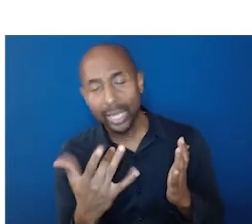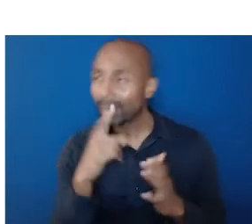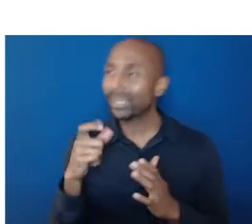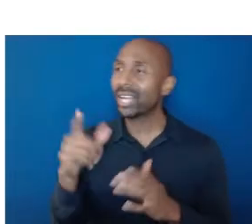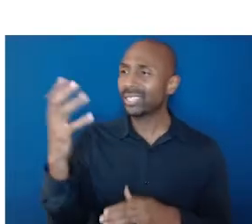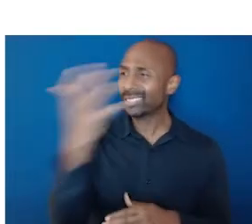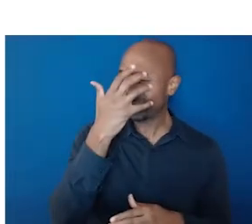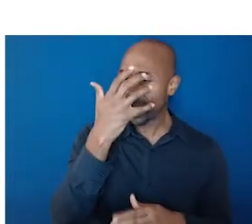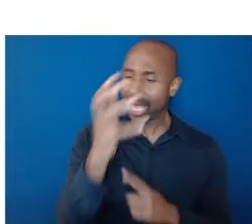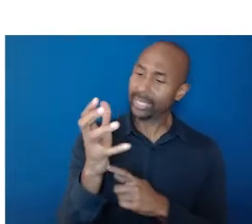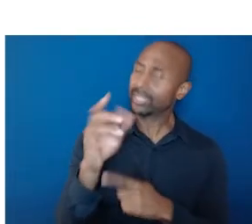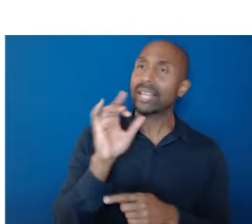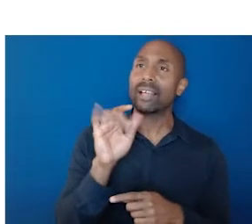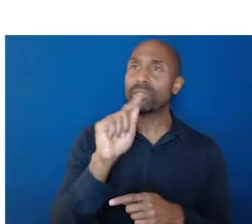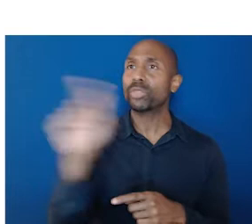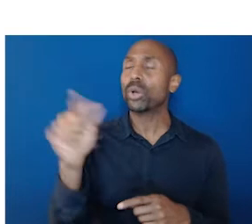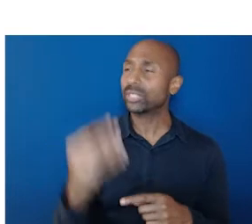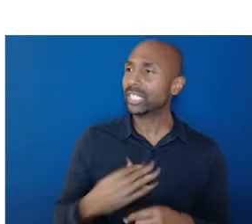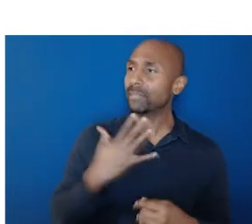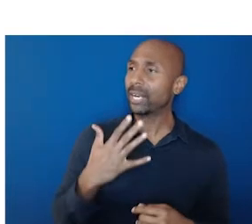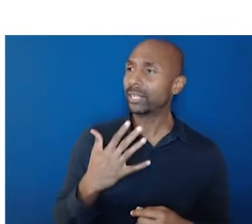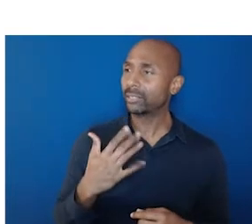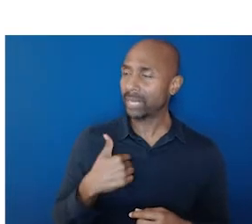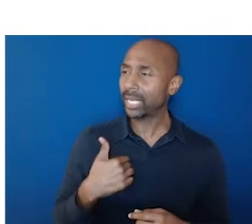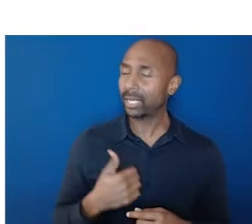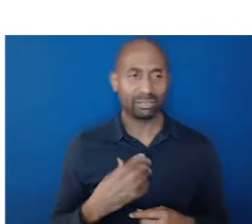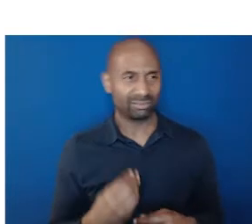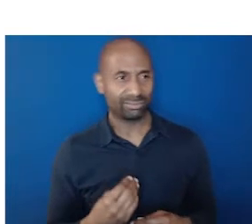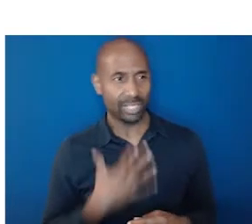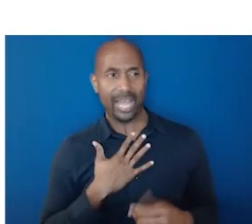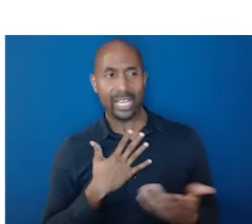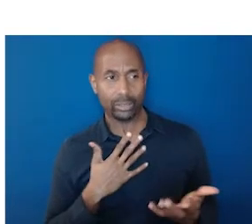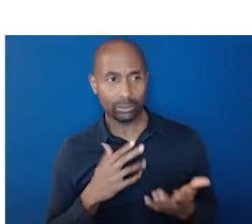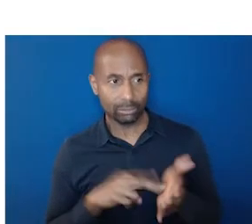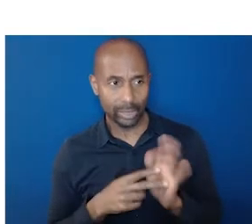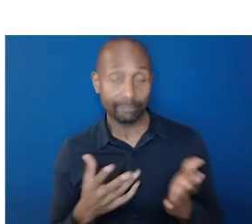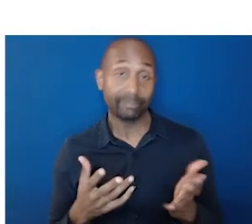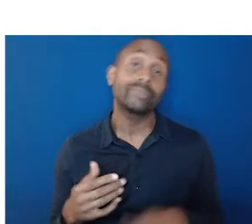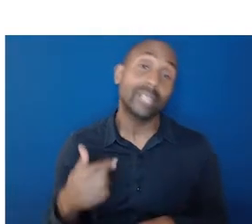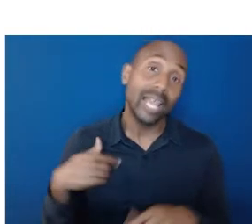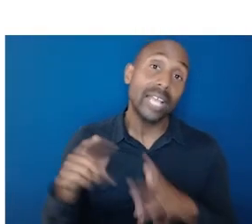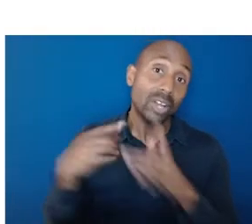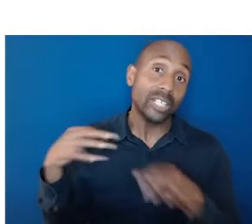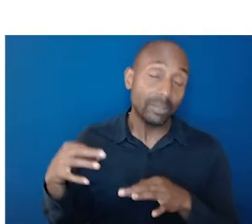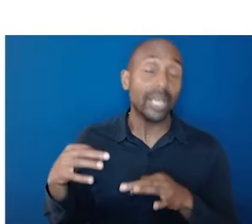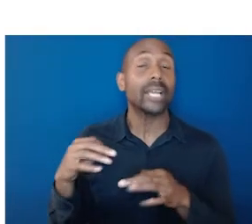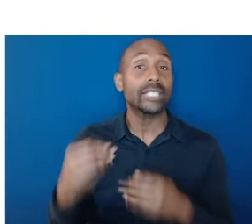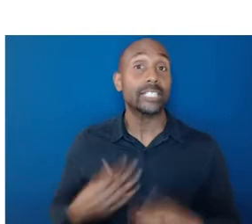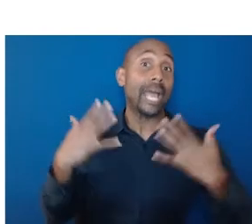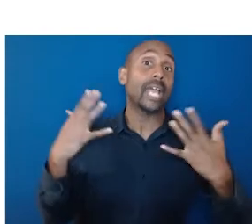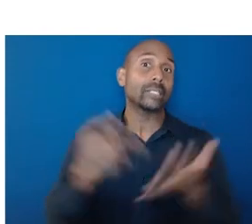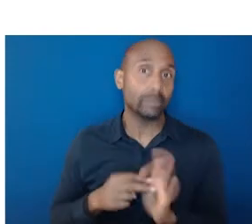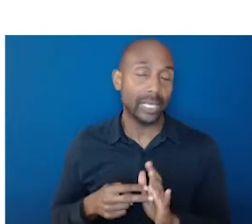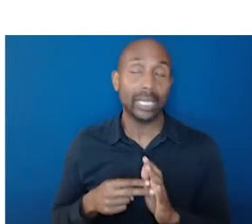And he said, inspired? Like, what are you talking about? And so, you know, I started talking to him about being